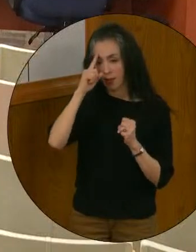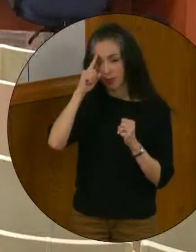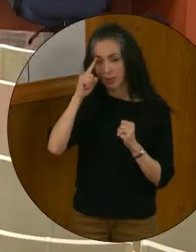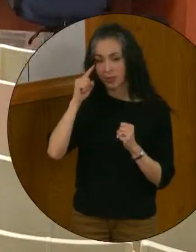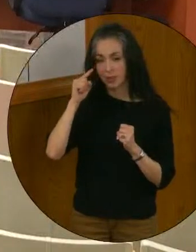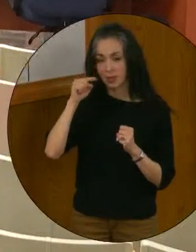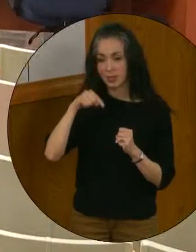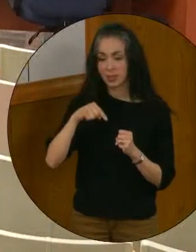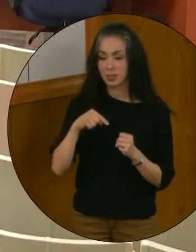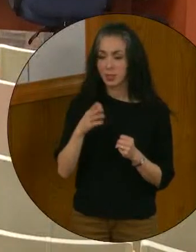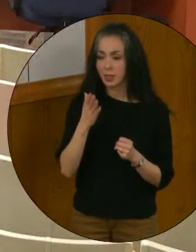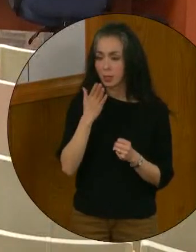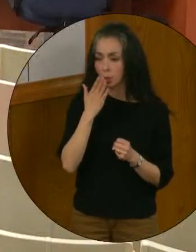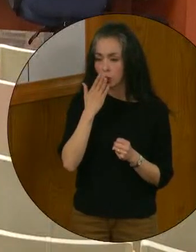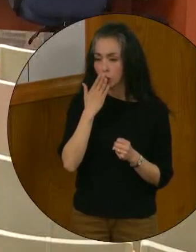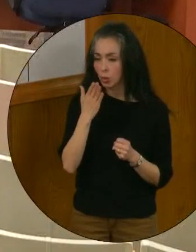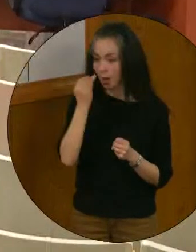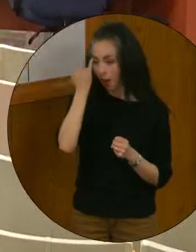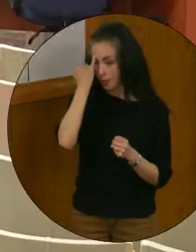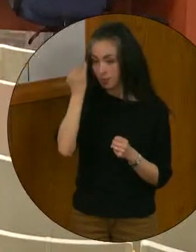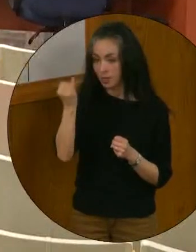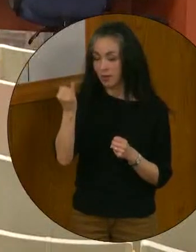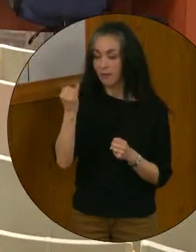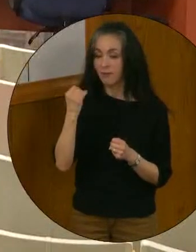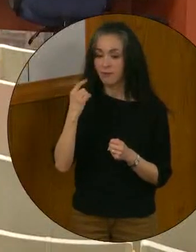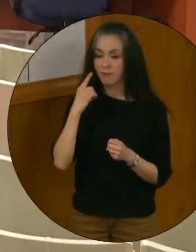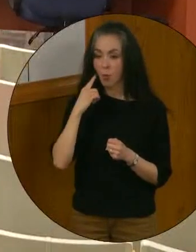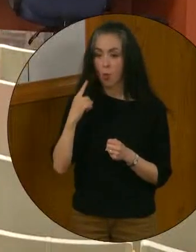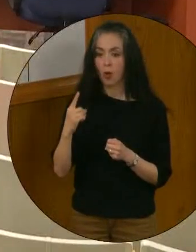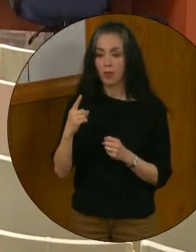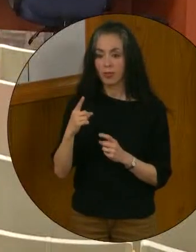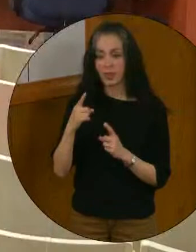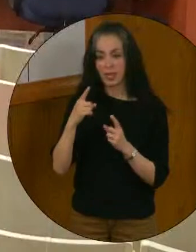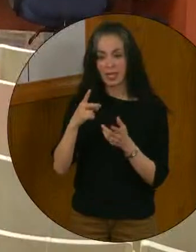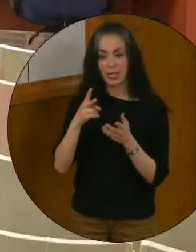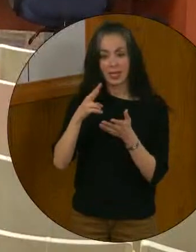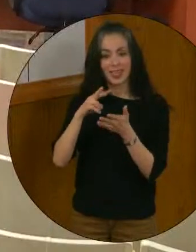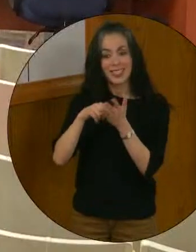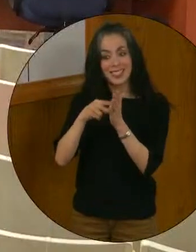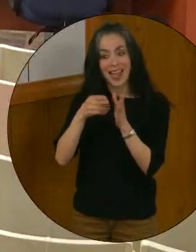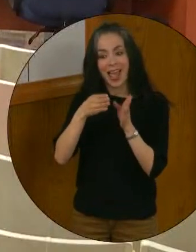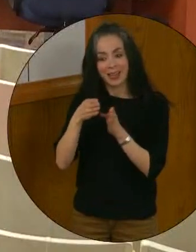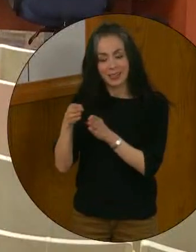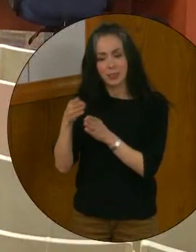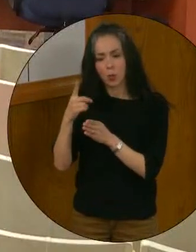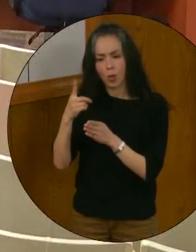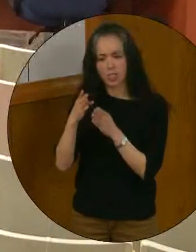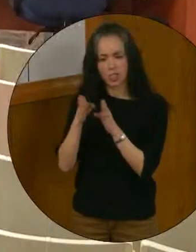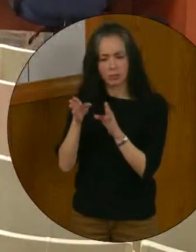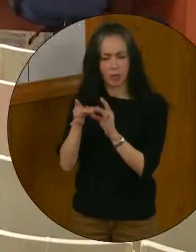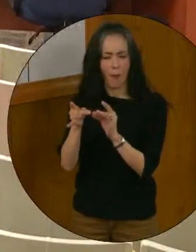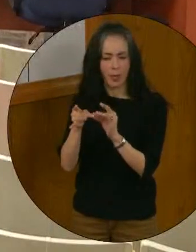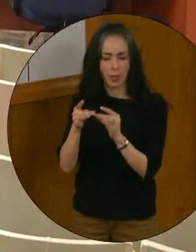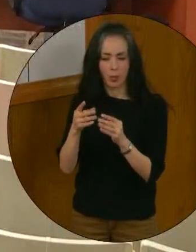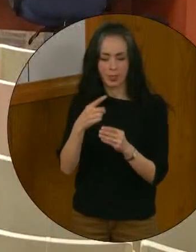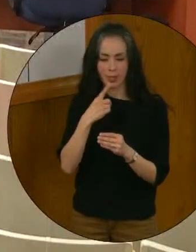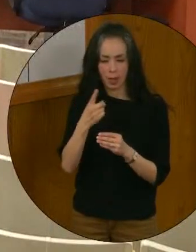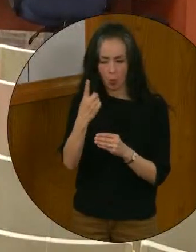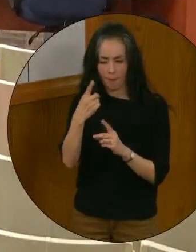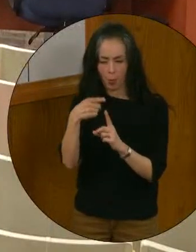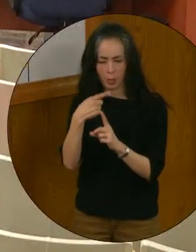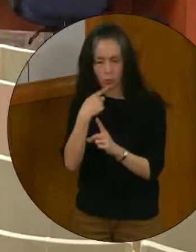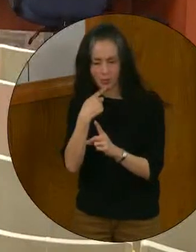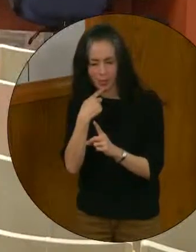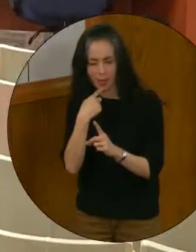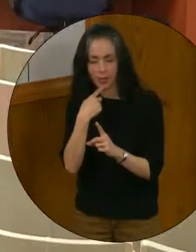is a good idea for the intent. And one just general comment I'd like to make that has to do with one of the points that you made is